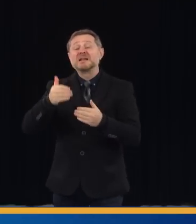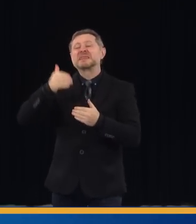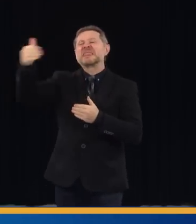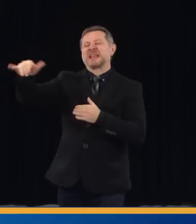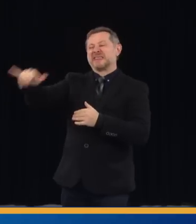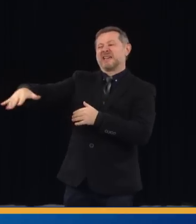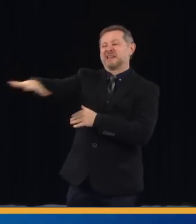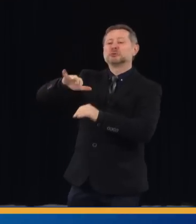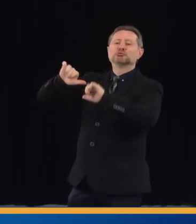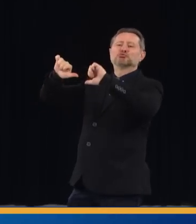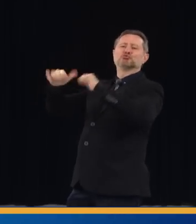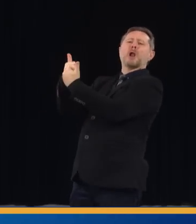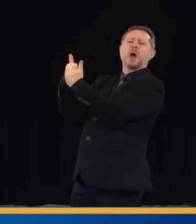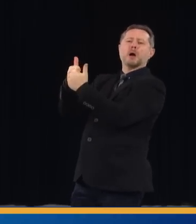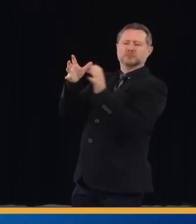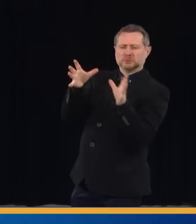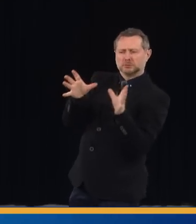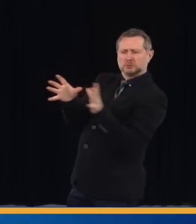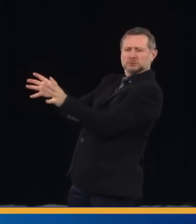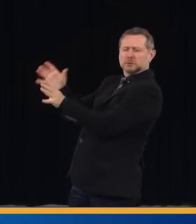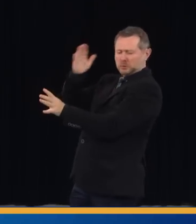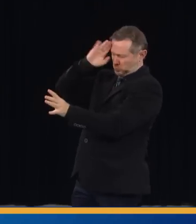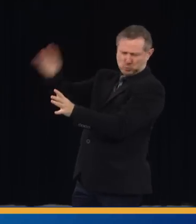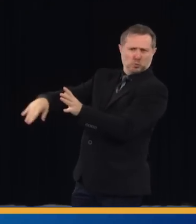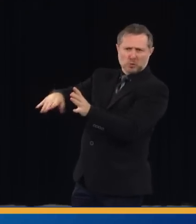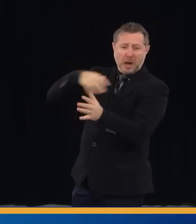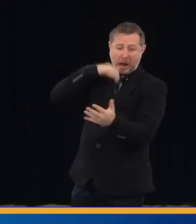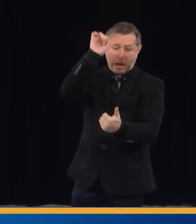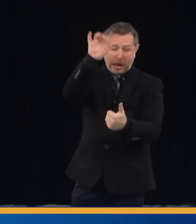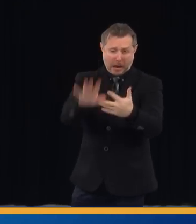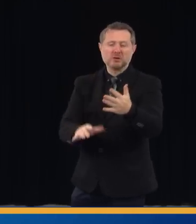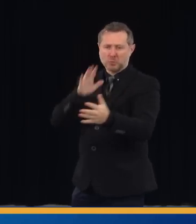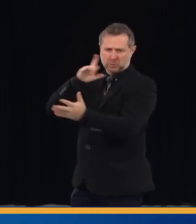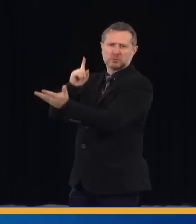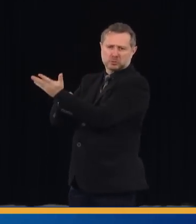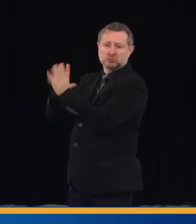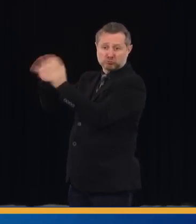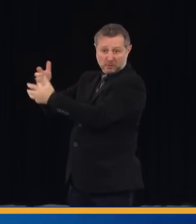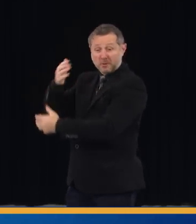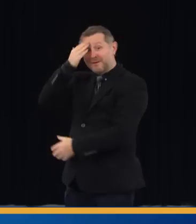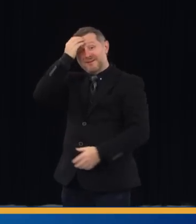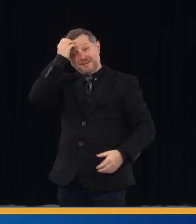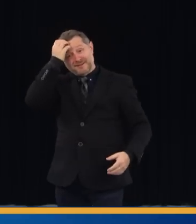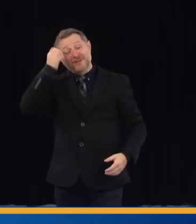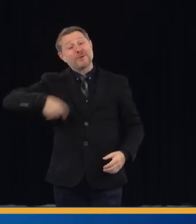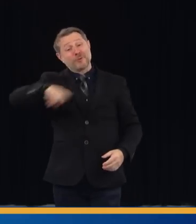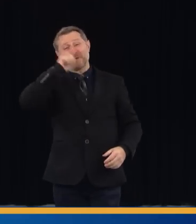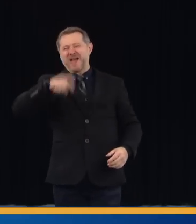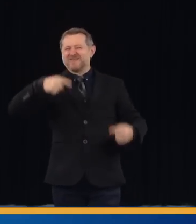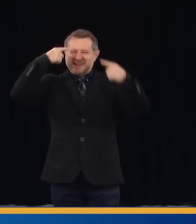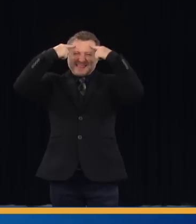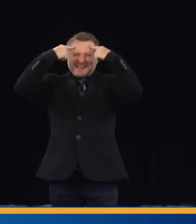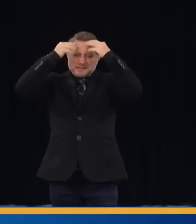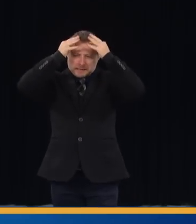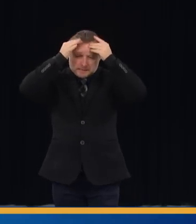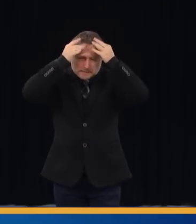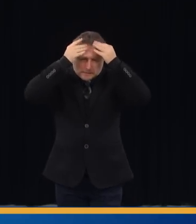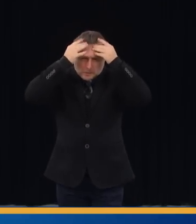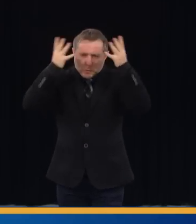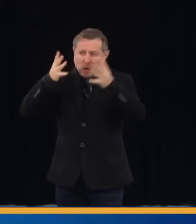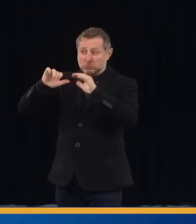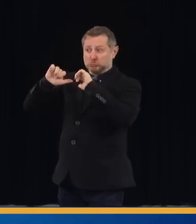believe. And that is what we're going to have to think about soon. But for